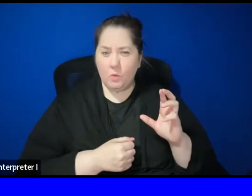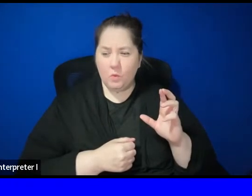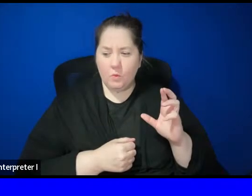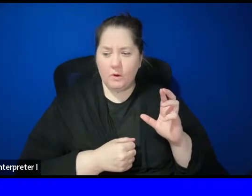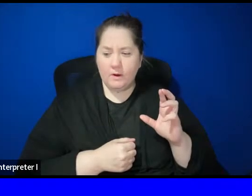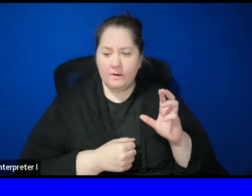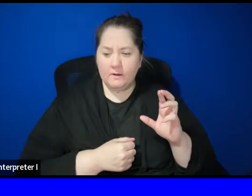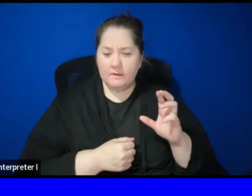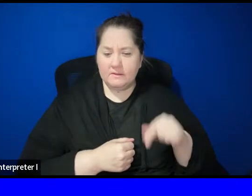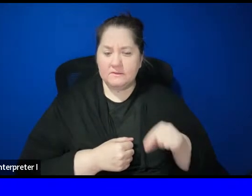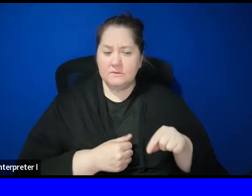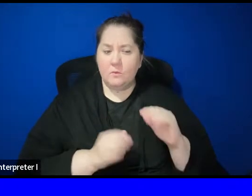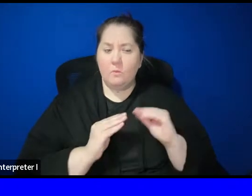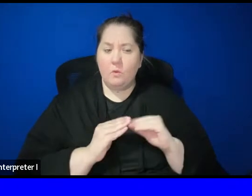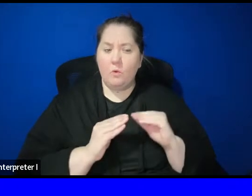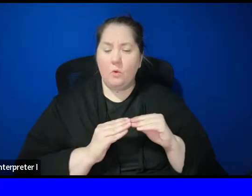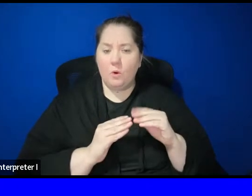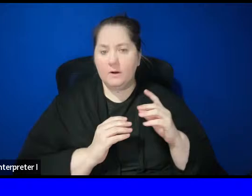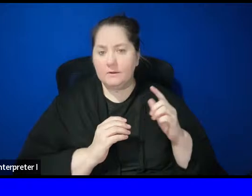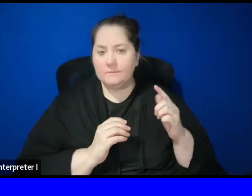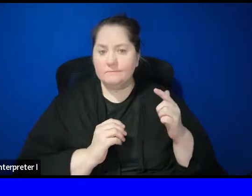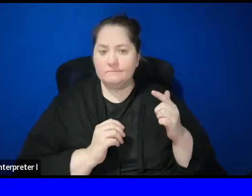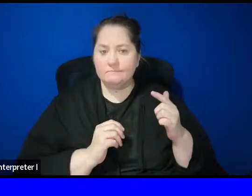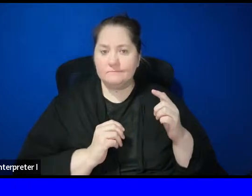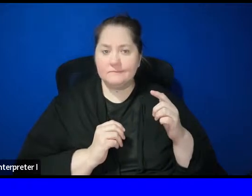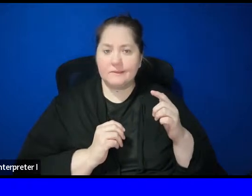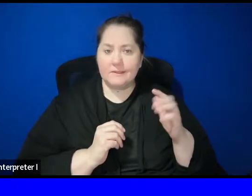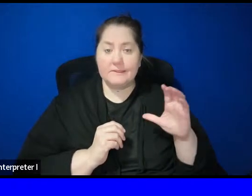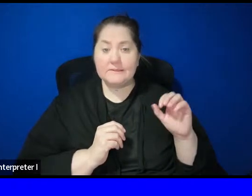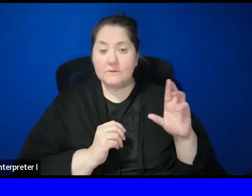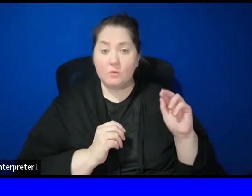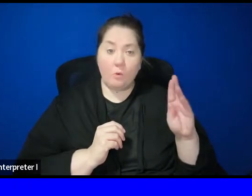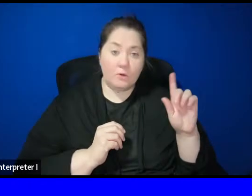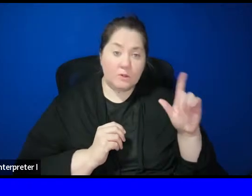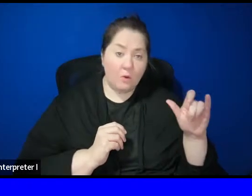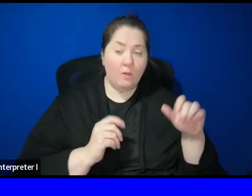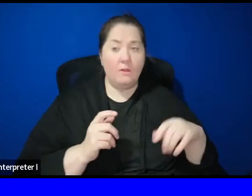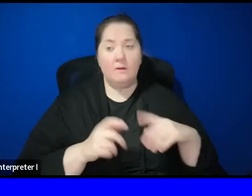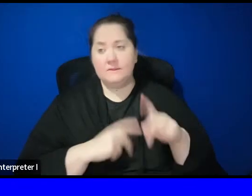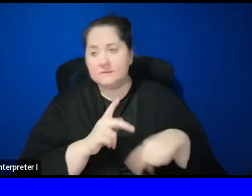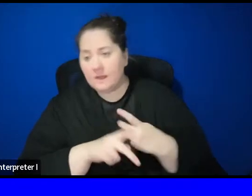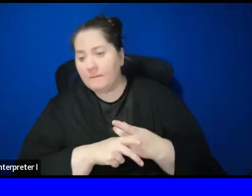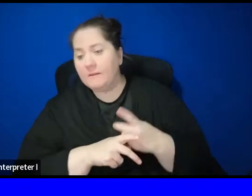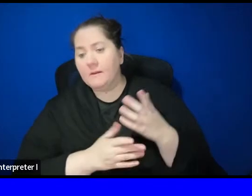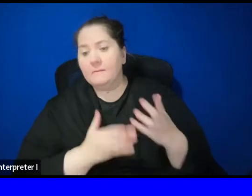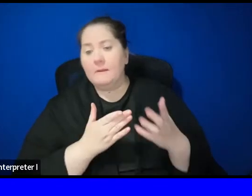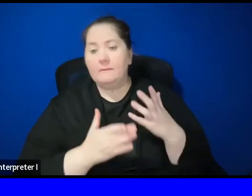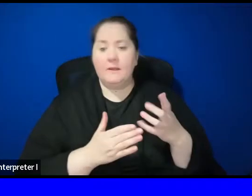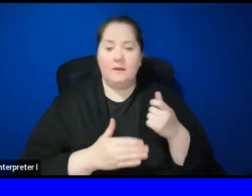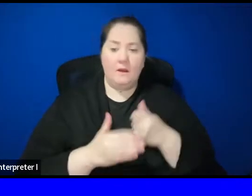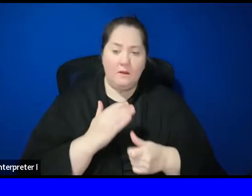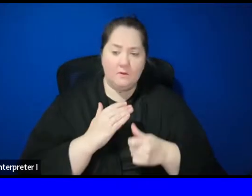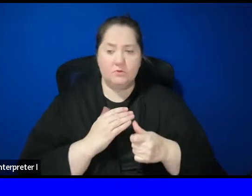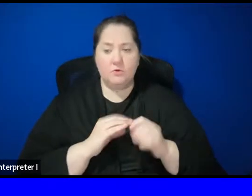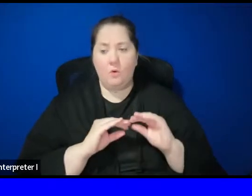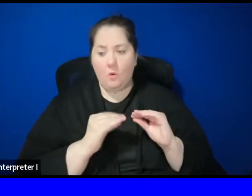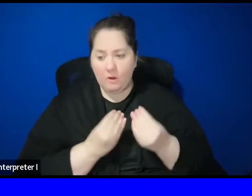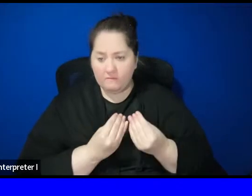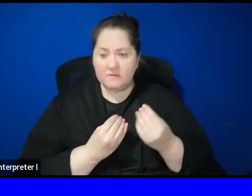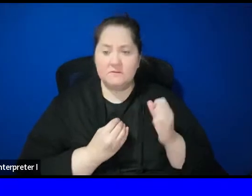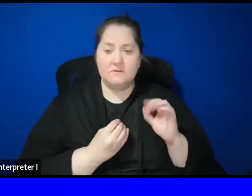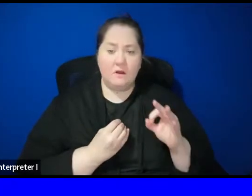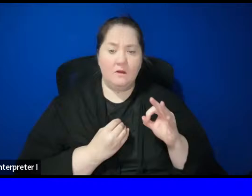this more ceremonial type and would therefore be perhaps located in the office of the